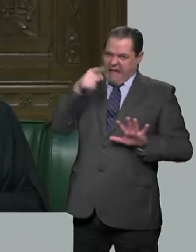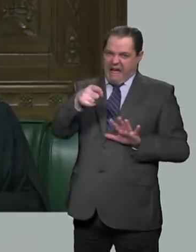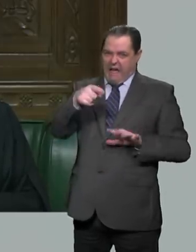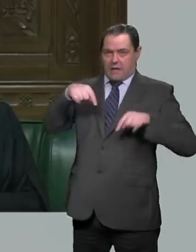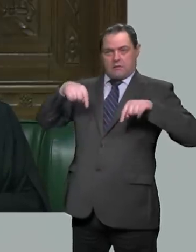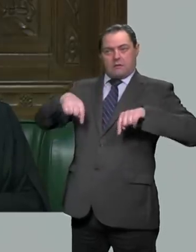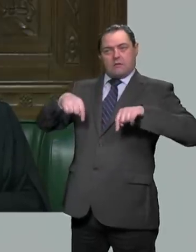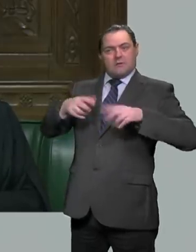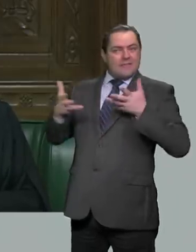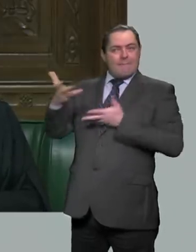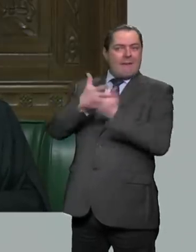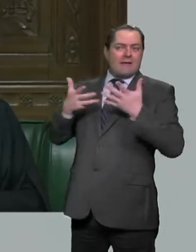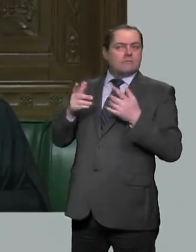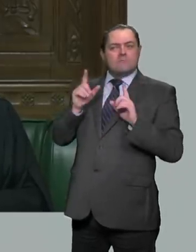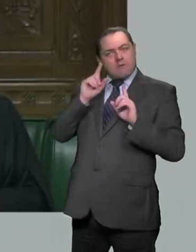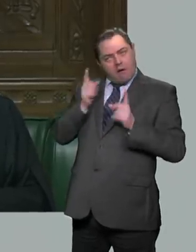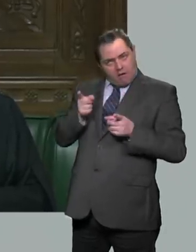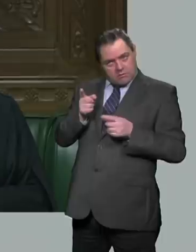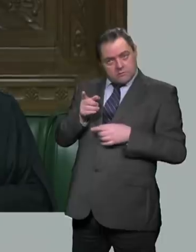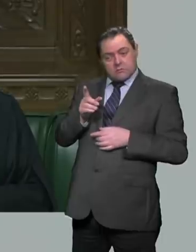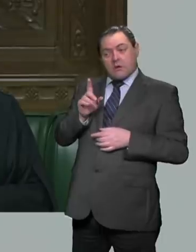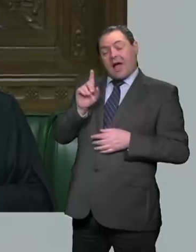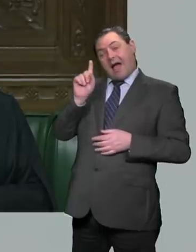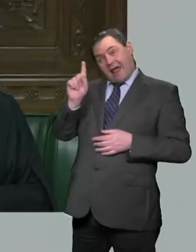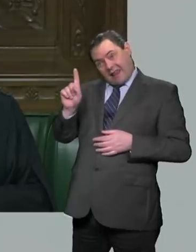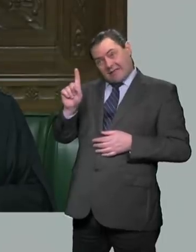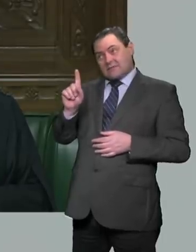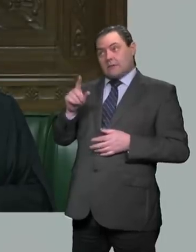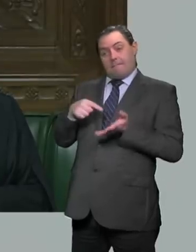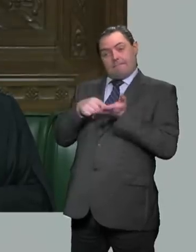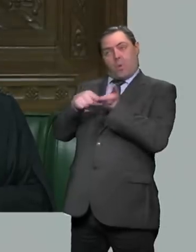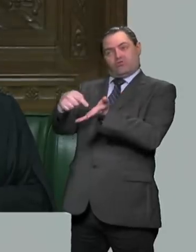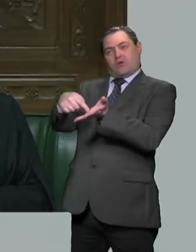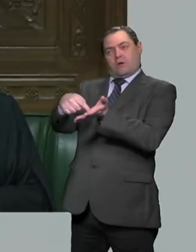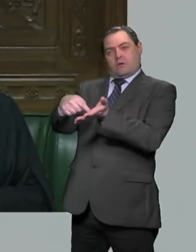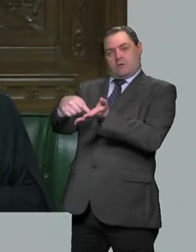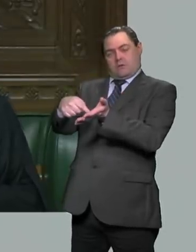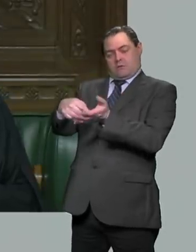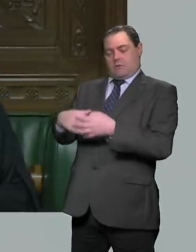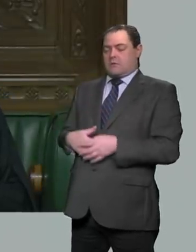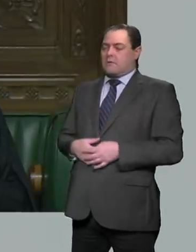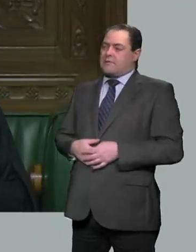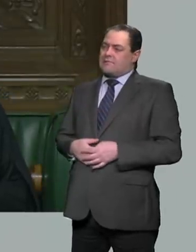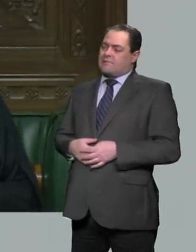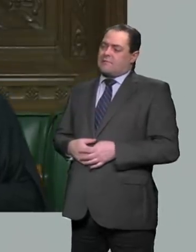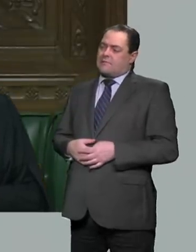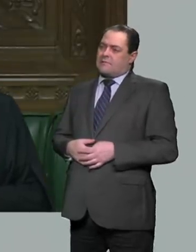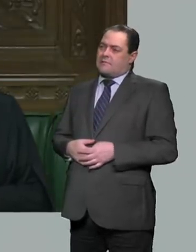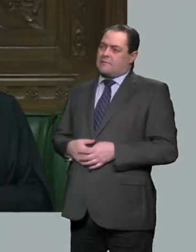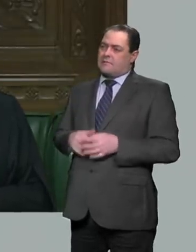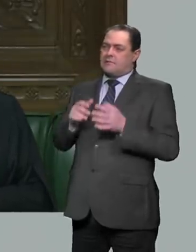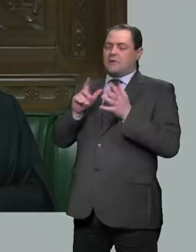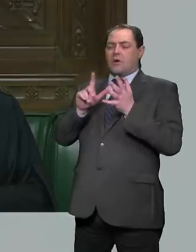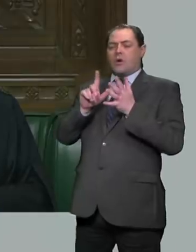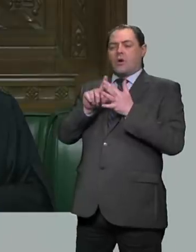deliberately misleading the House unless such a substantive motion is under consideration. Erskine May